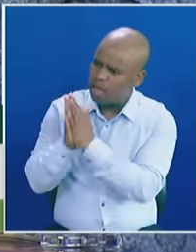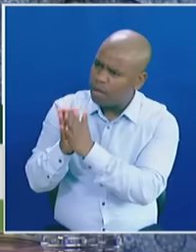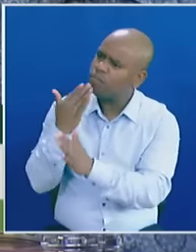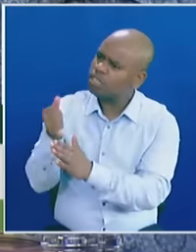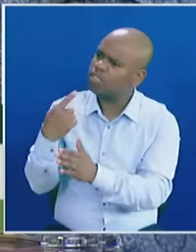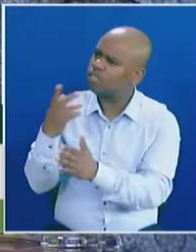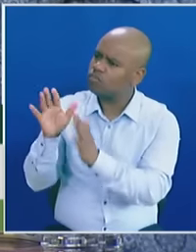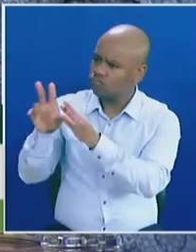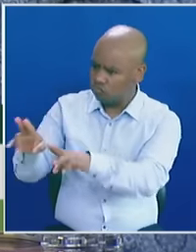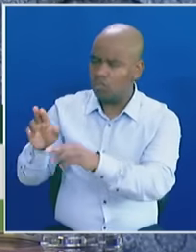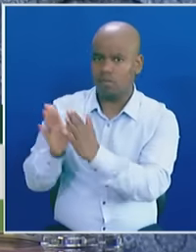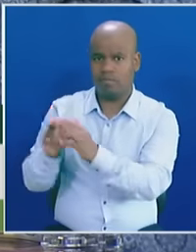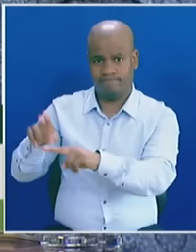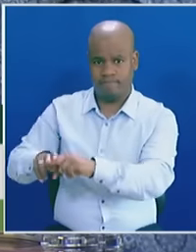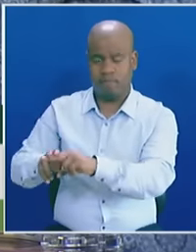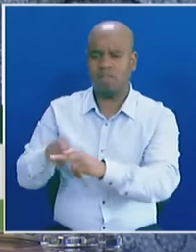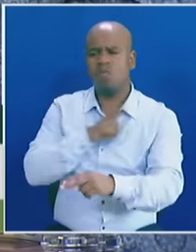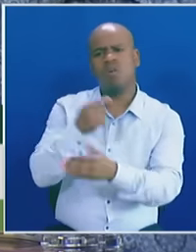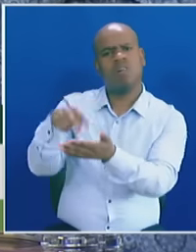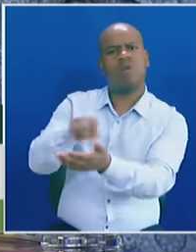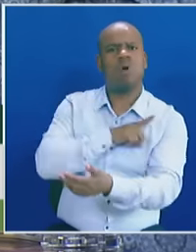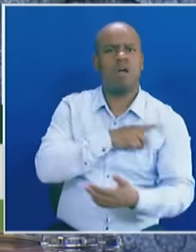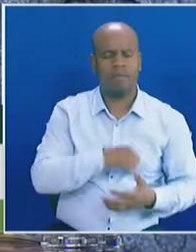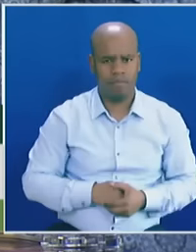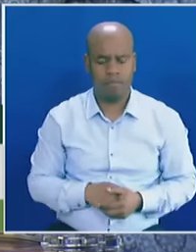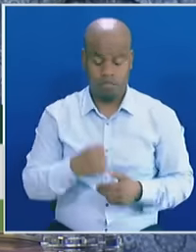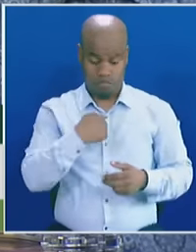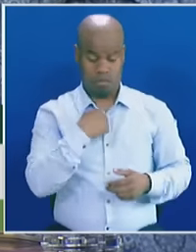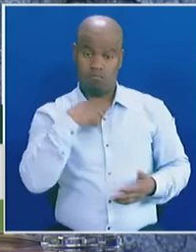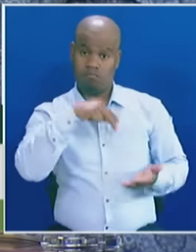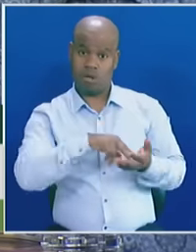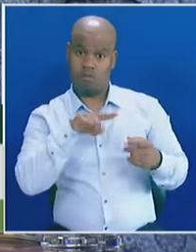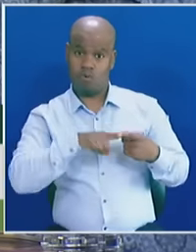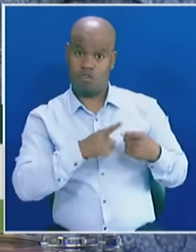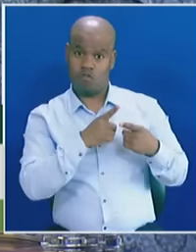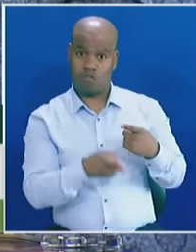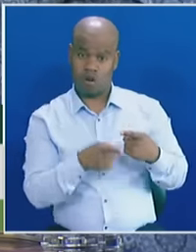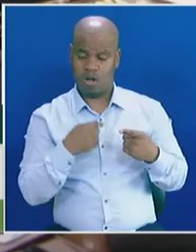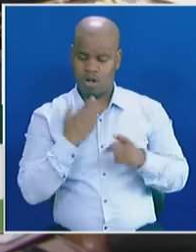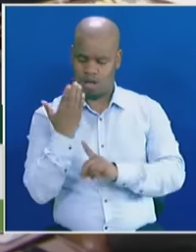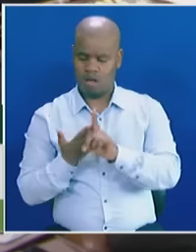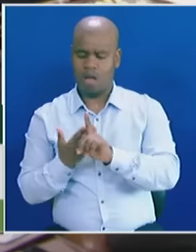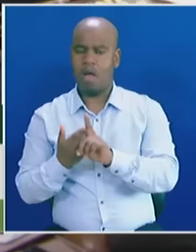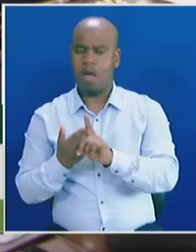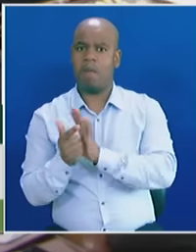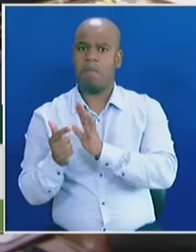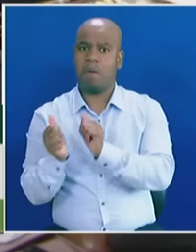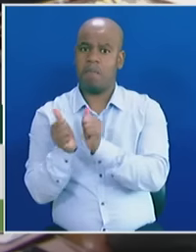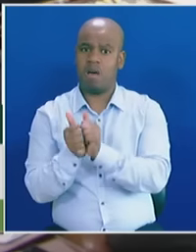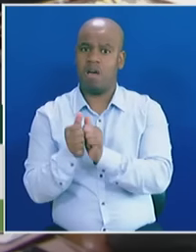rising? Thank you, Honorable Chairperson. No, Honorable Chairperson, I'm rising on a point of order where the member is using the language that is